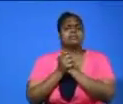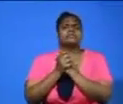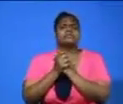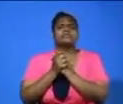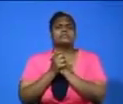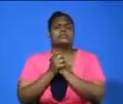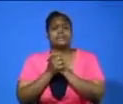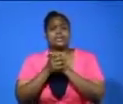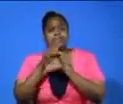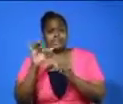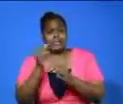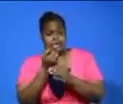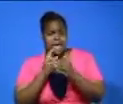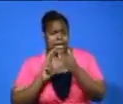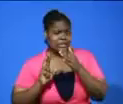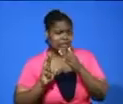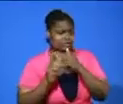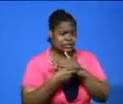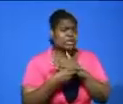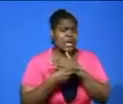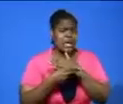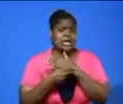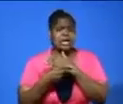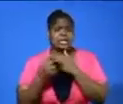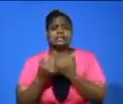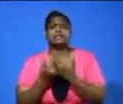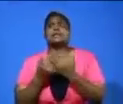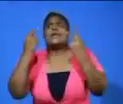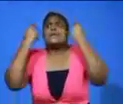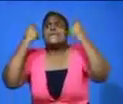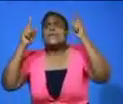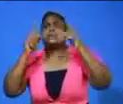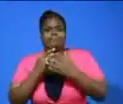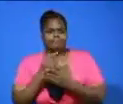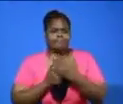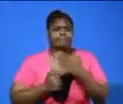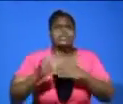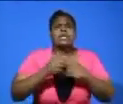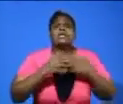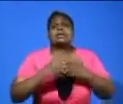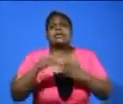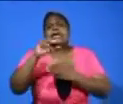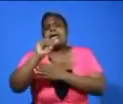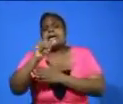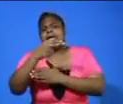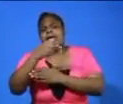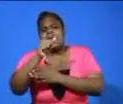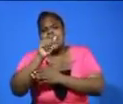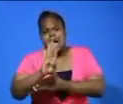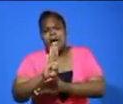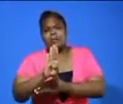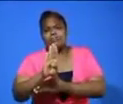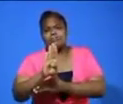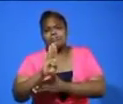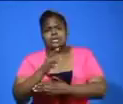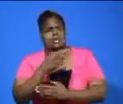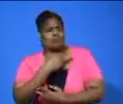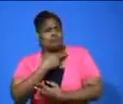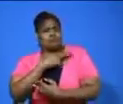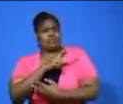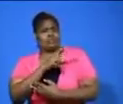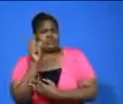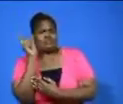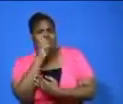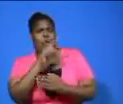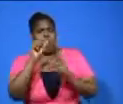For Elijah, the political kingdom led by Ahab, a religious